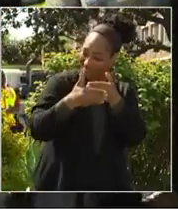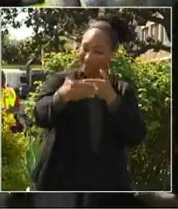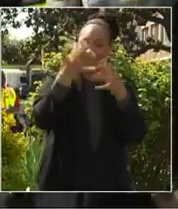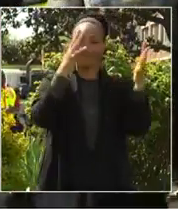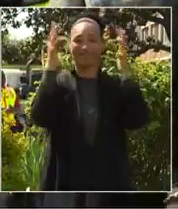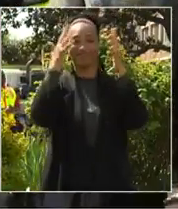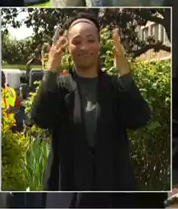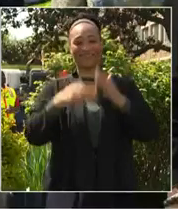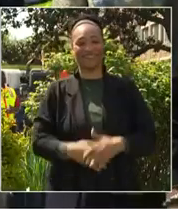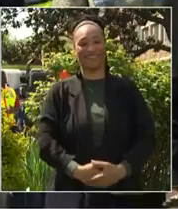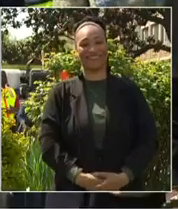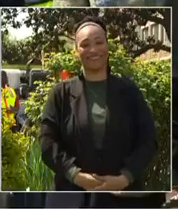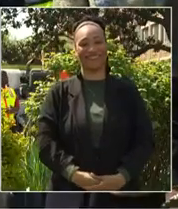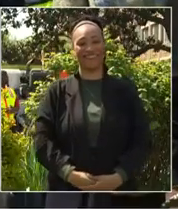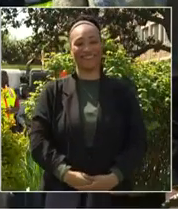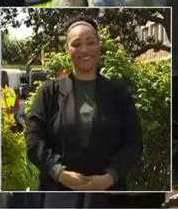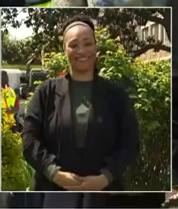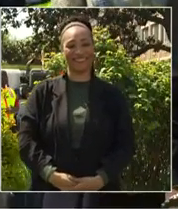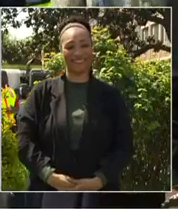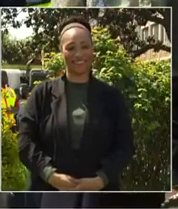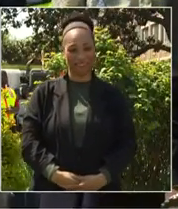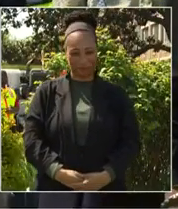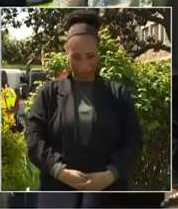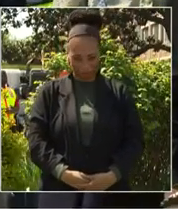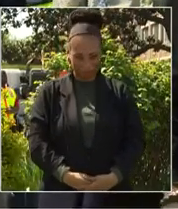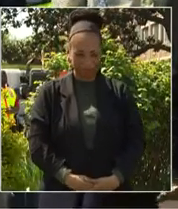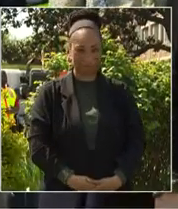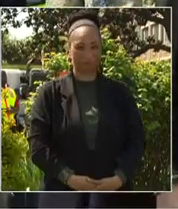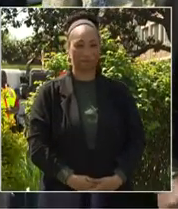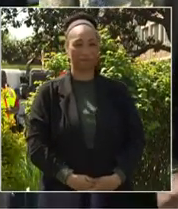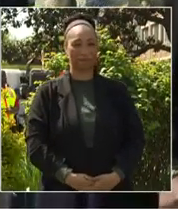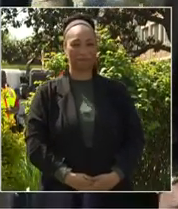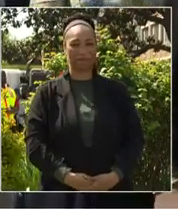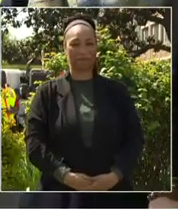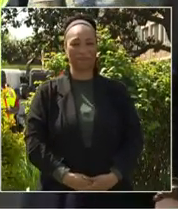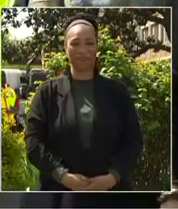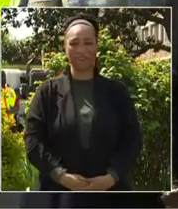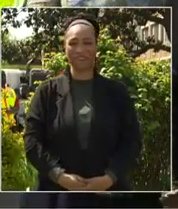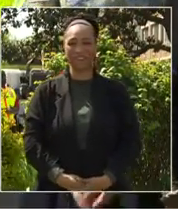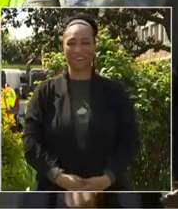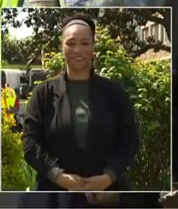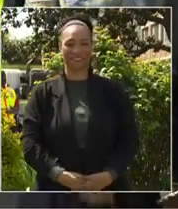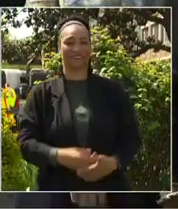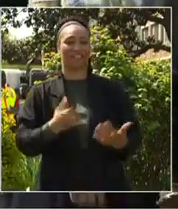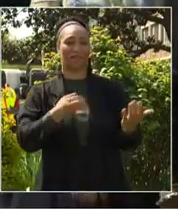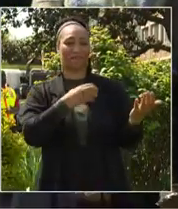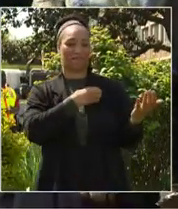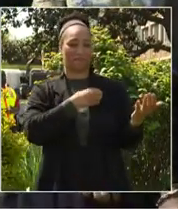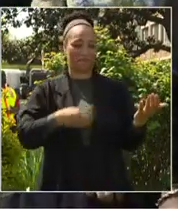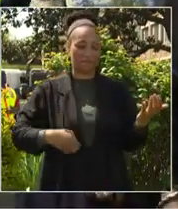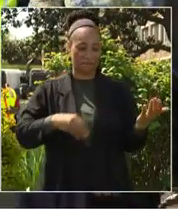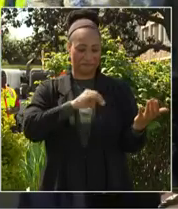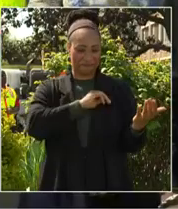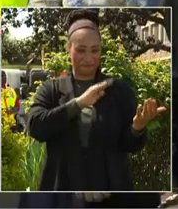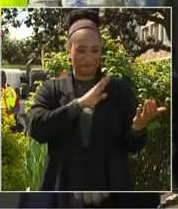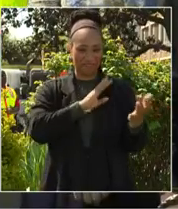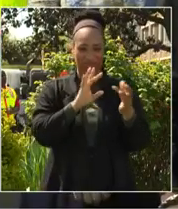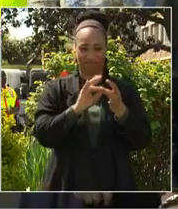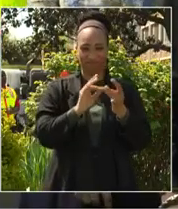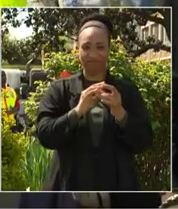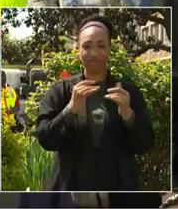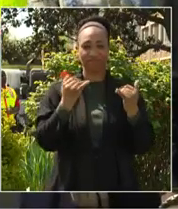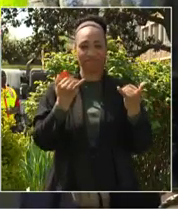Okay. I think we're ready to take a few questions. And on topic first. Any